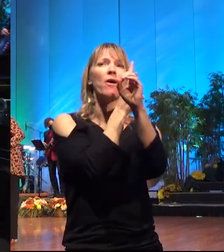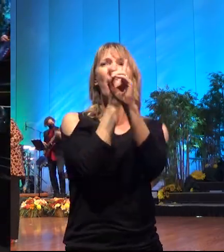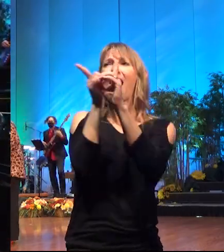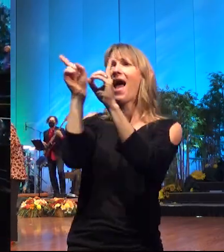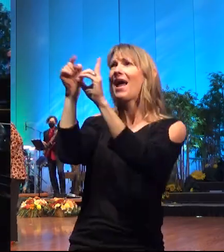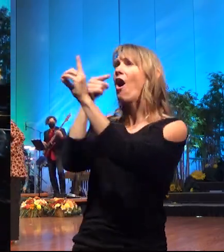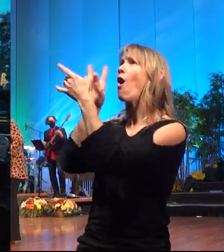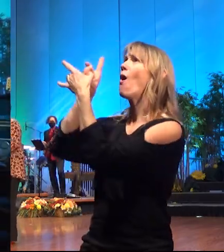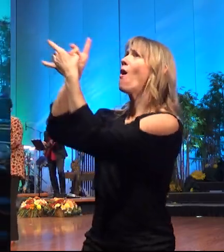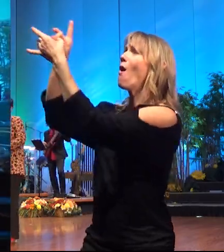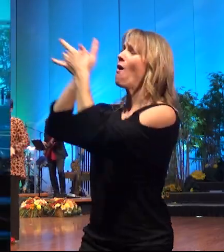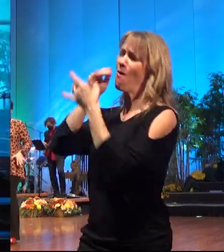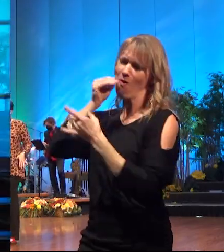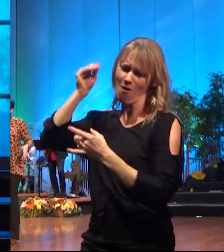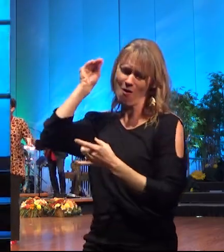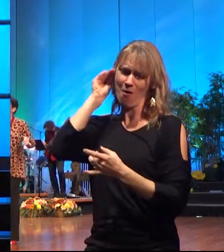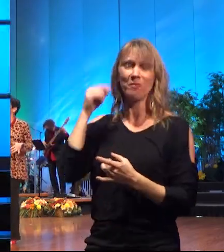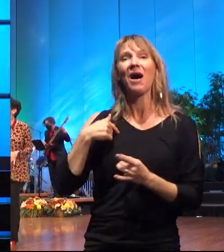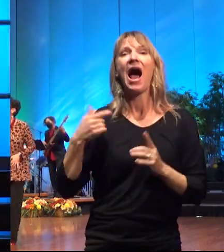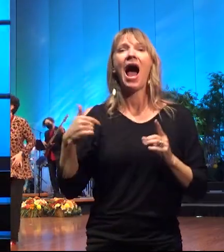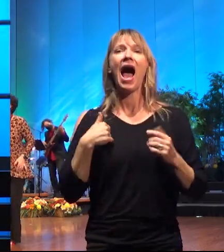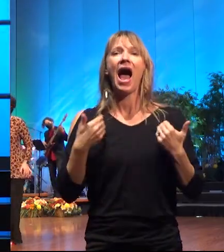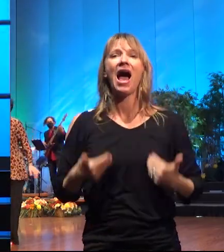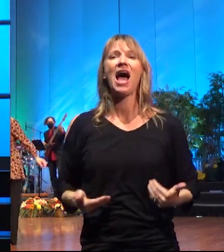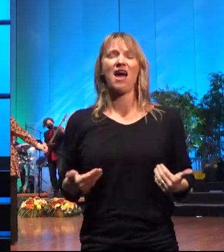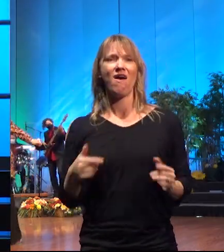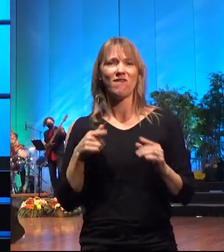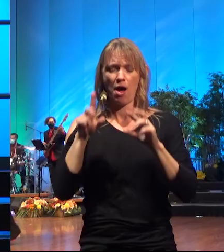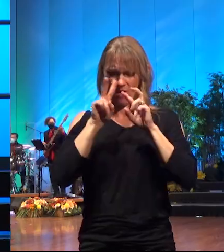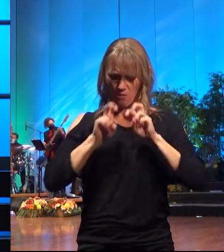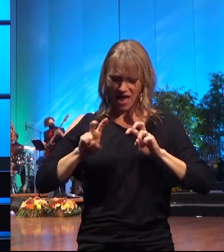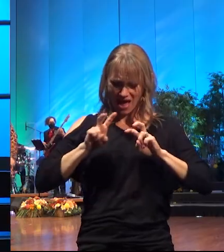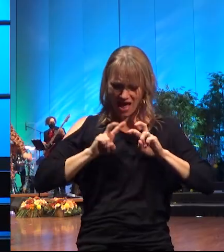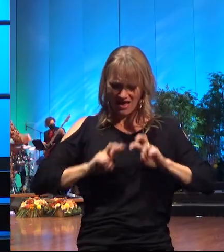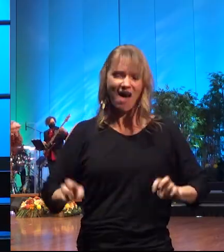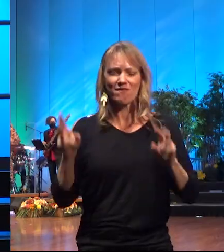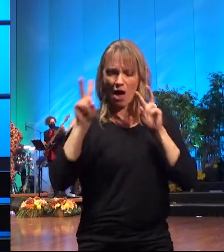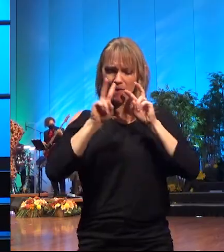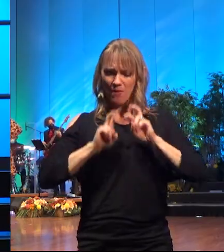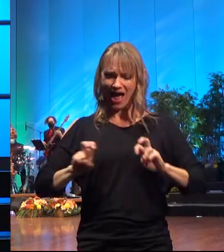I'll find my way, find my way. Oh, oh,